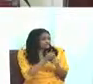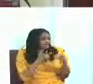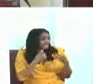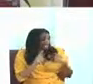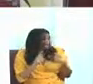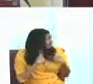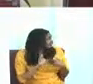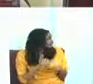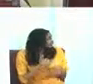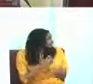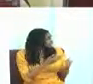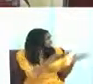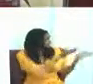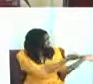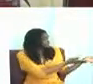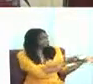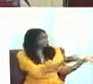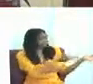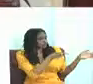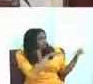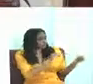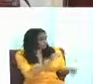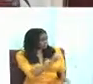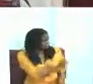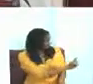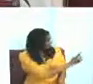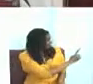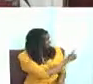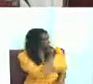the ASL interpreter where you can go for that.